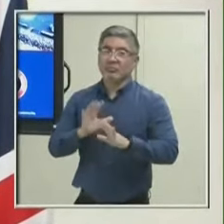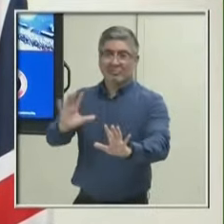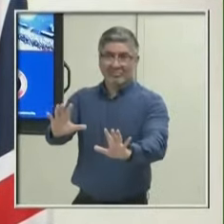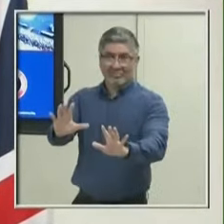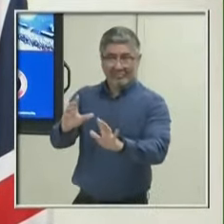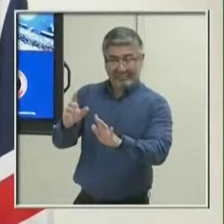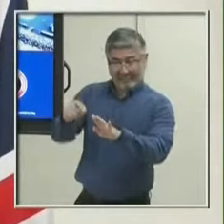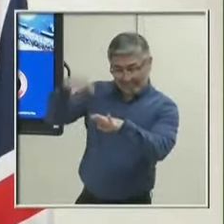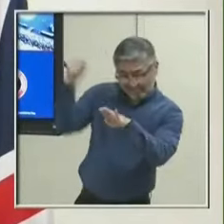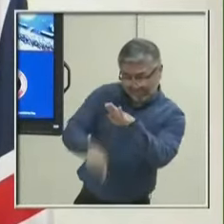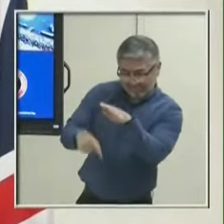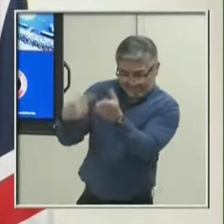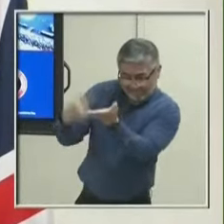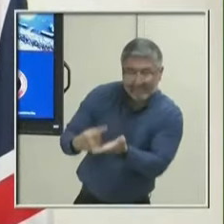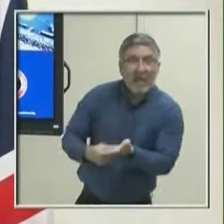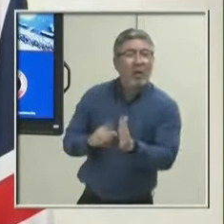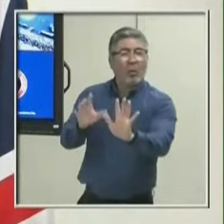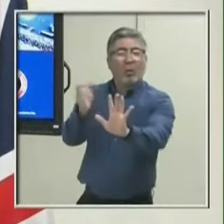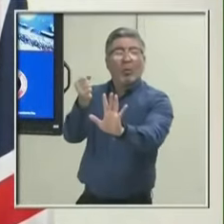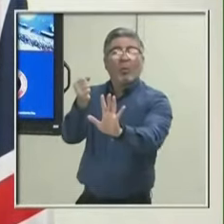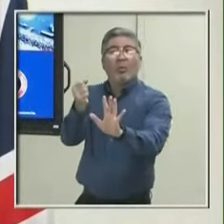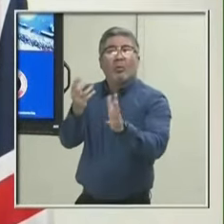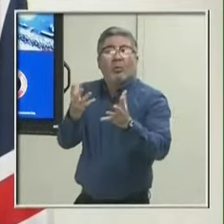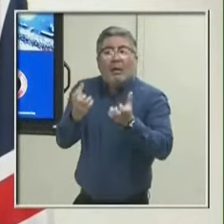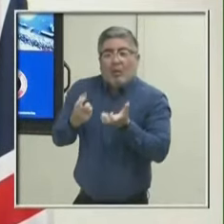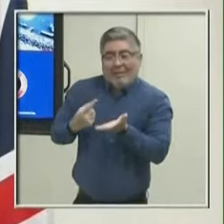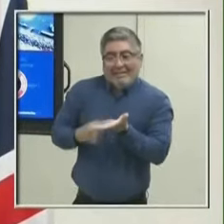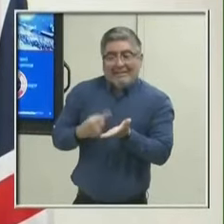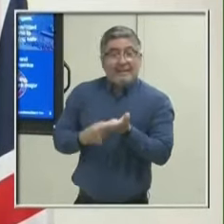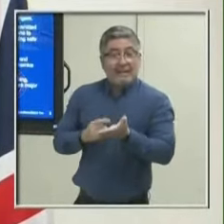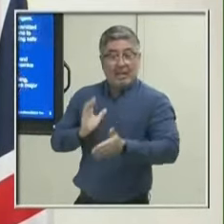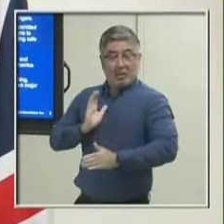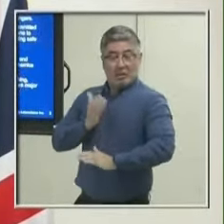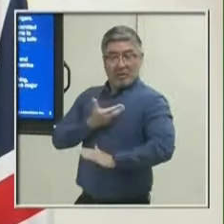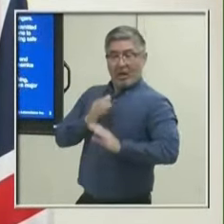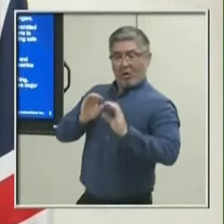details, I'd like to talk a little bit about our organization.